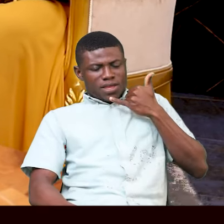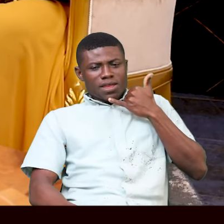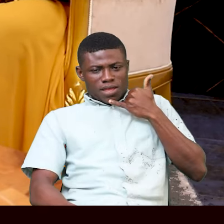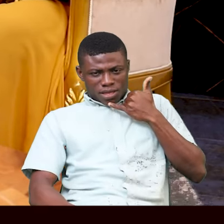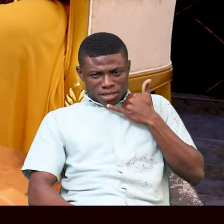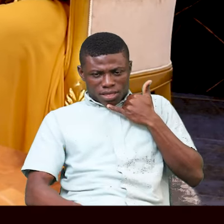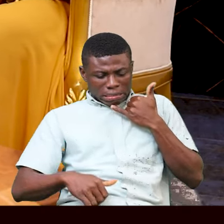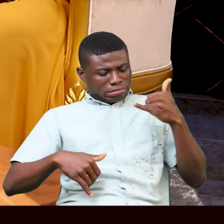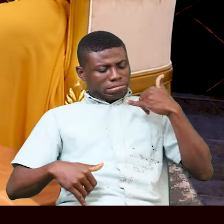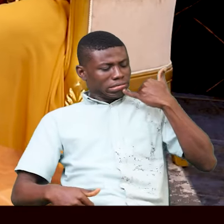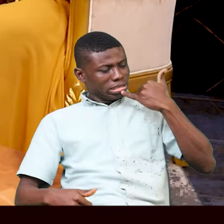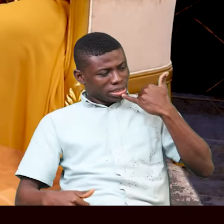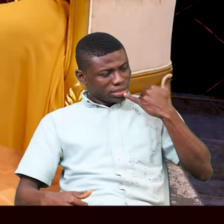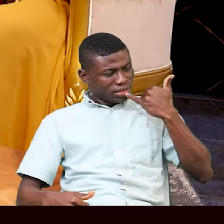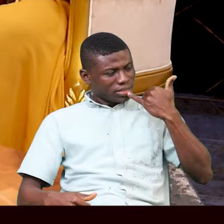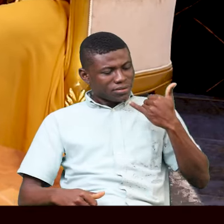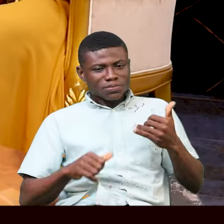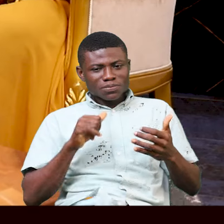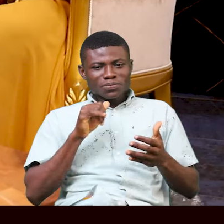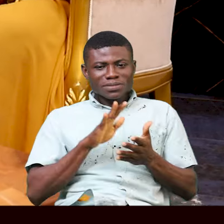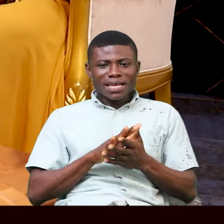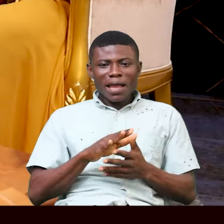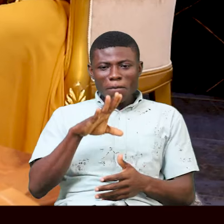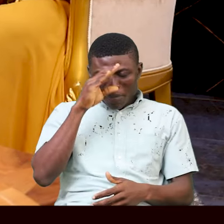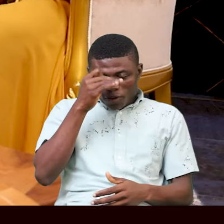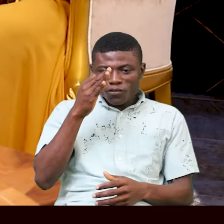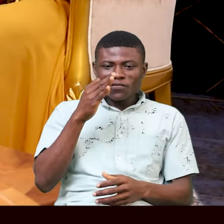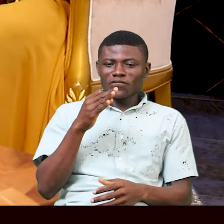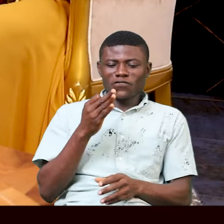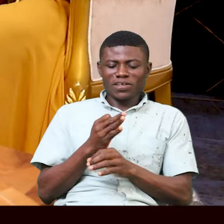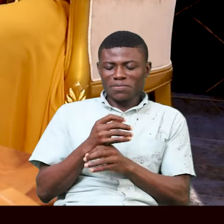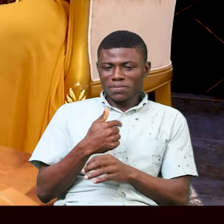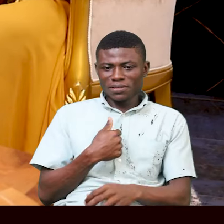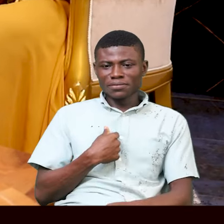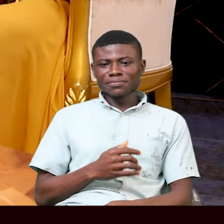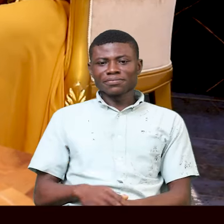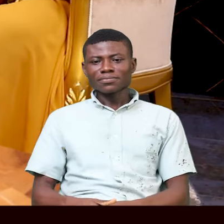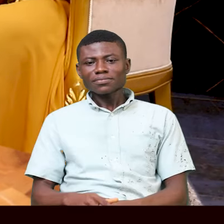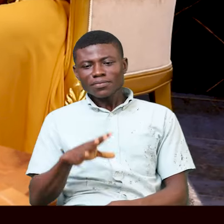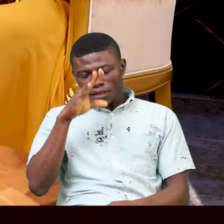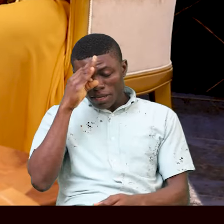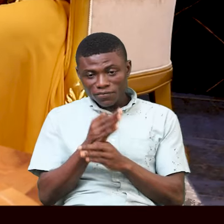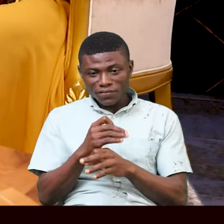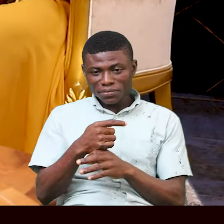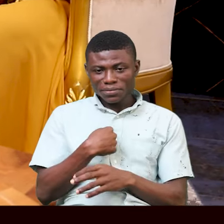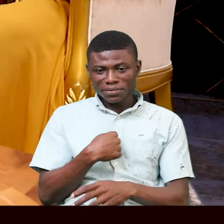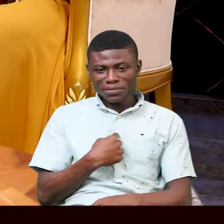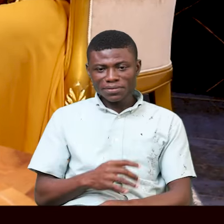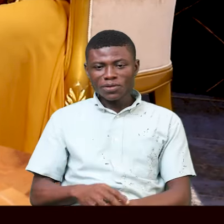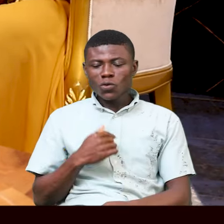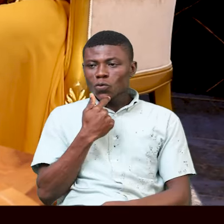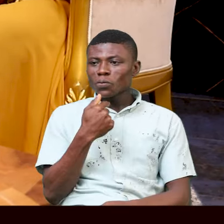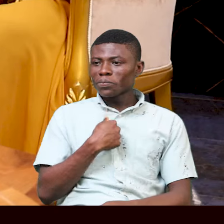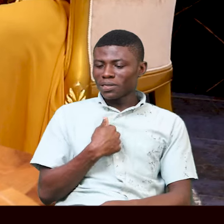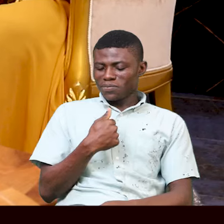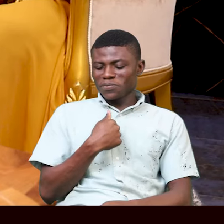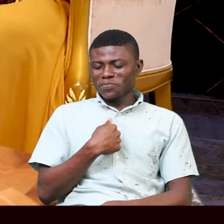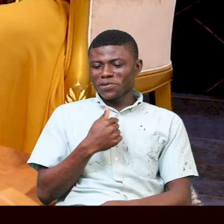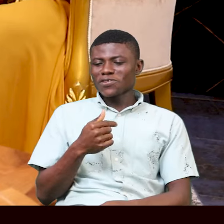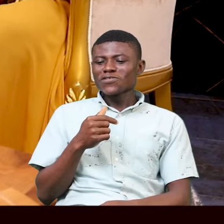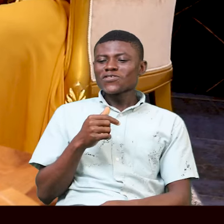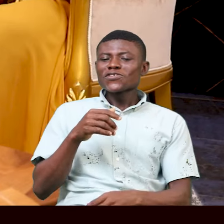Ha. What a phone ring I'm saying hello, this is the man of faith. Now who frame me and that's how I respond. Hi, this is the man of faith. Who's this? I say it's